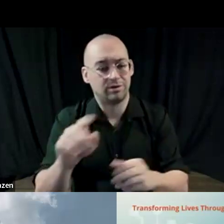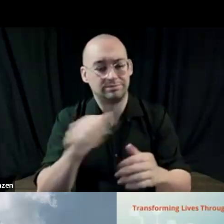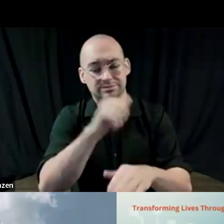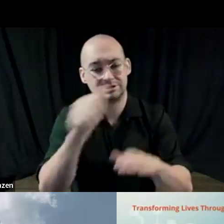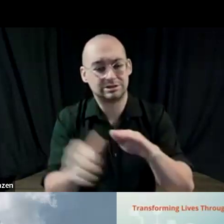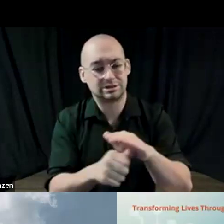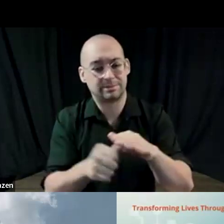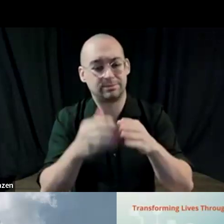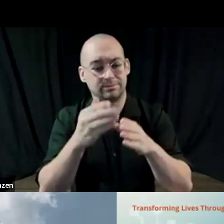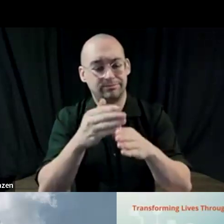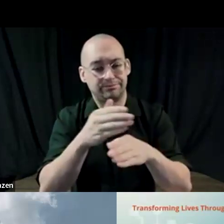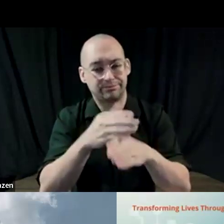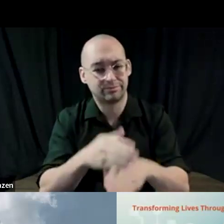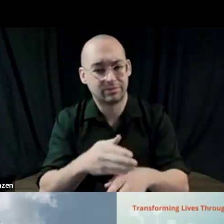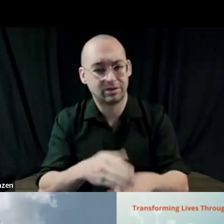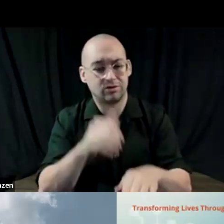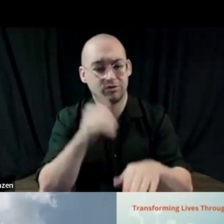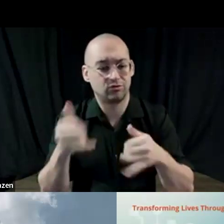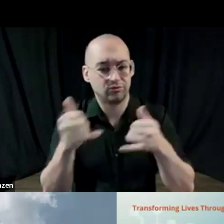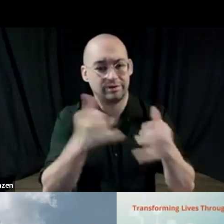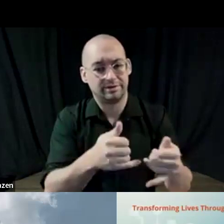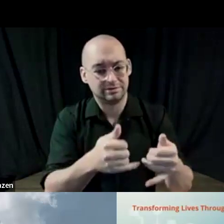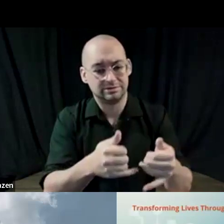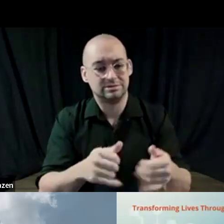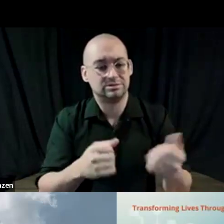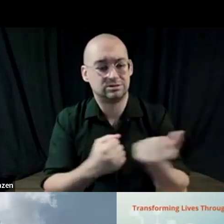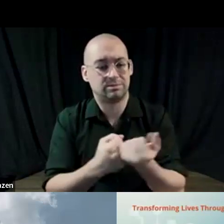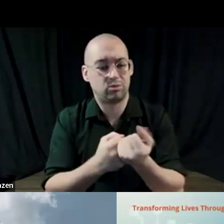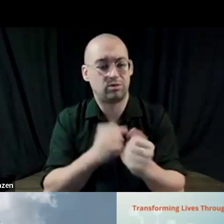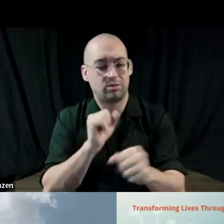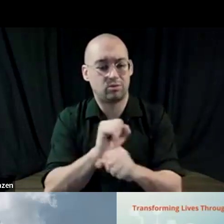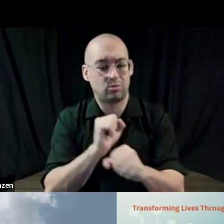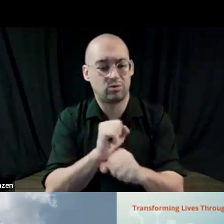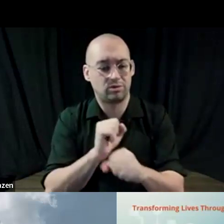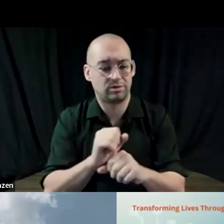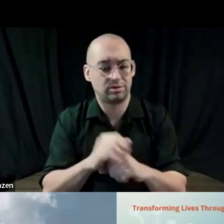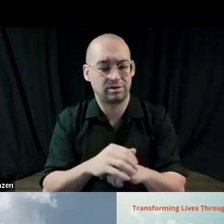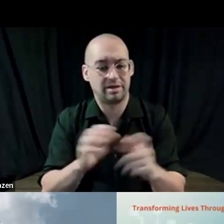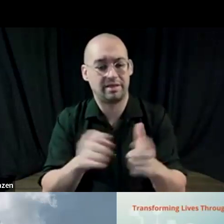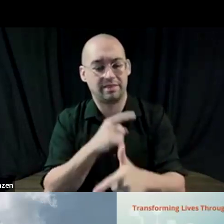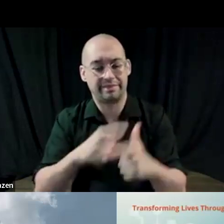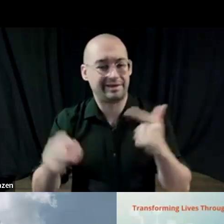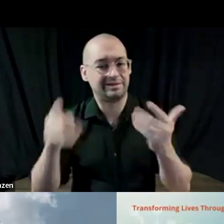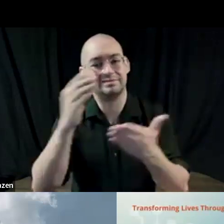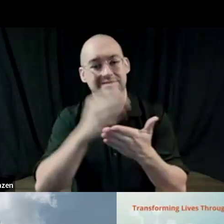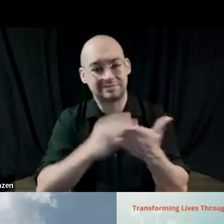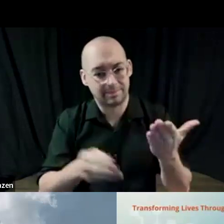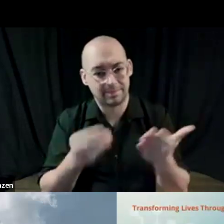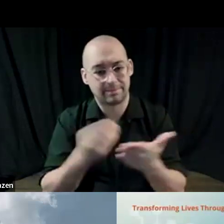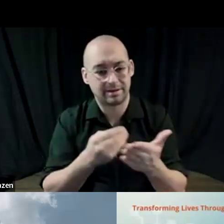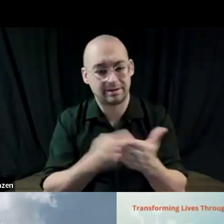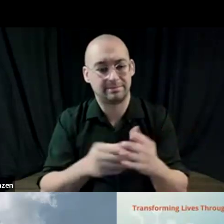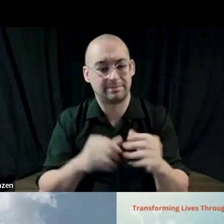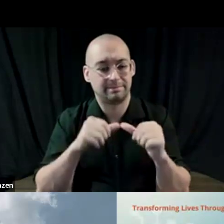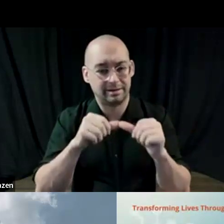subgrantees, not be prescriptive, but to support the work of the subgrantees, and that some of the funds would be maintained by the